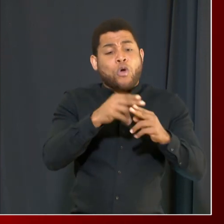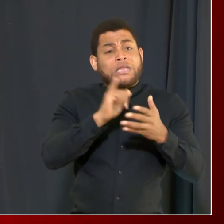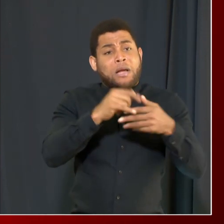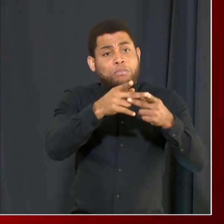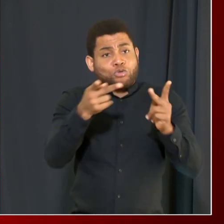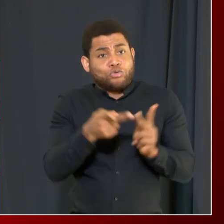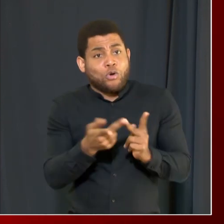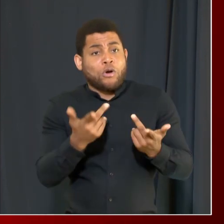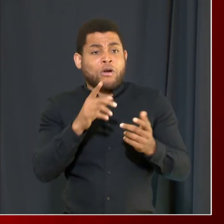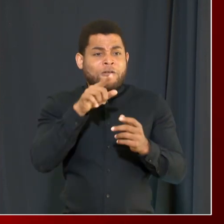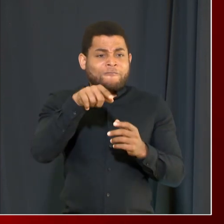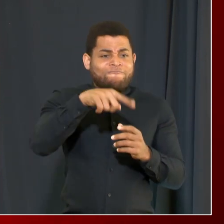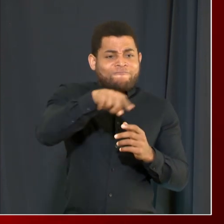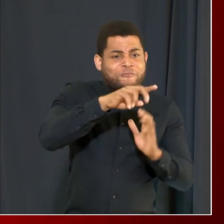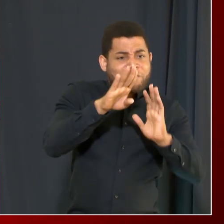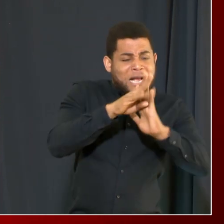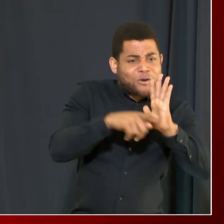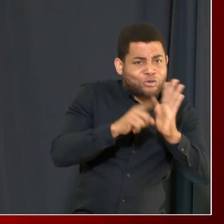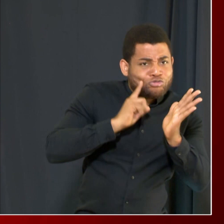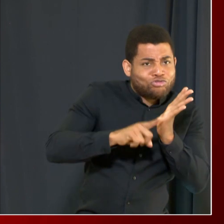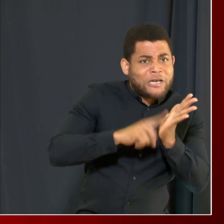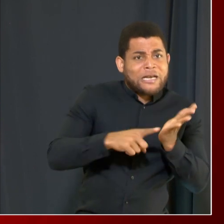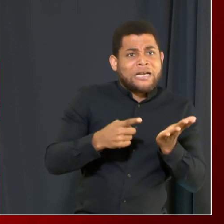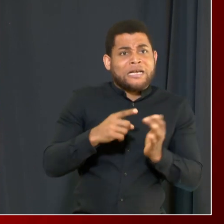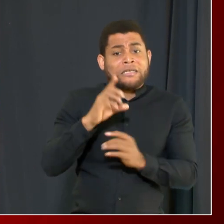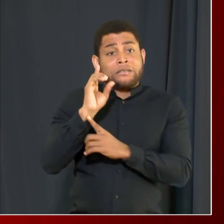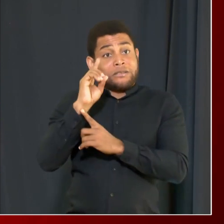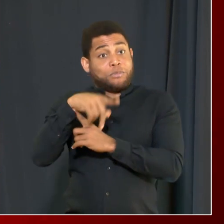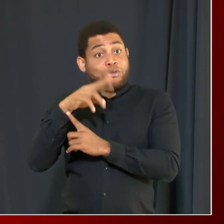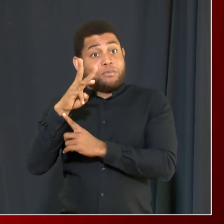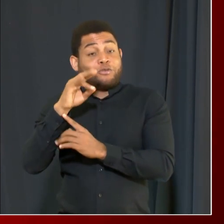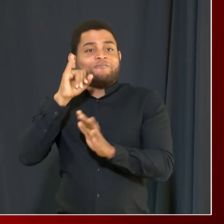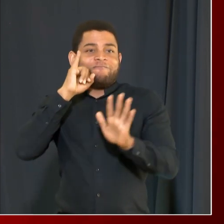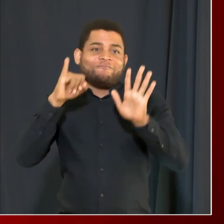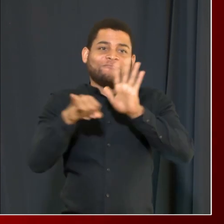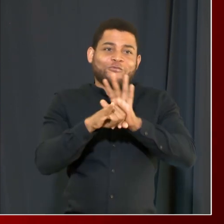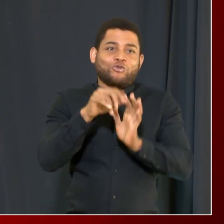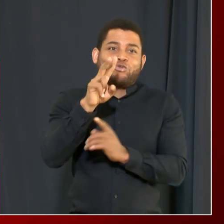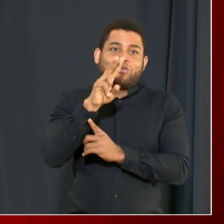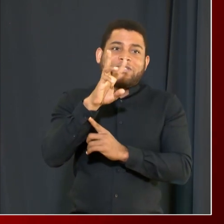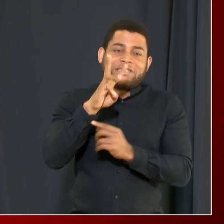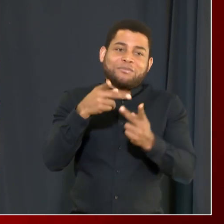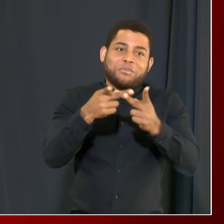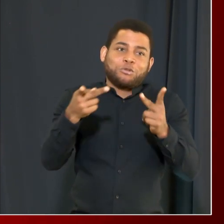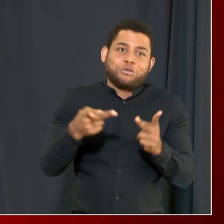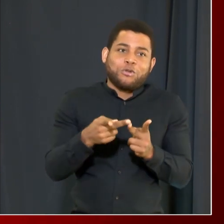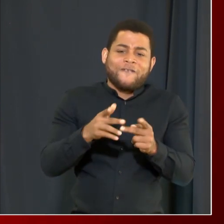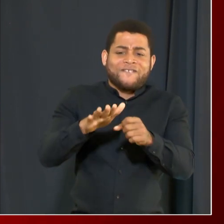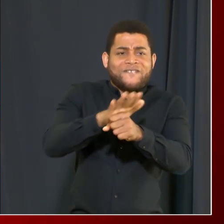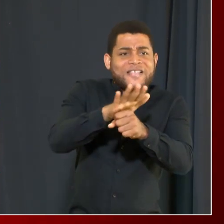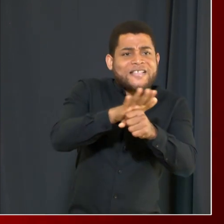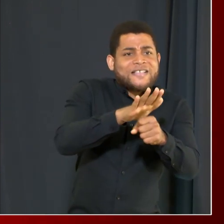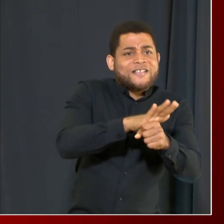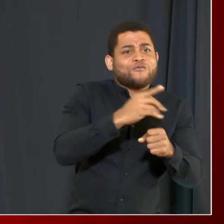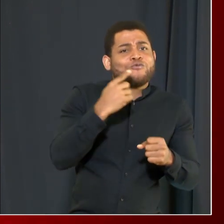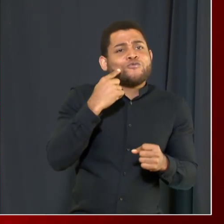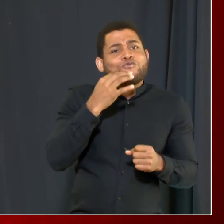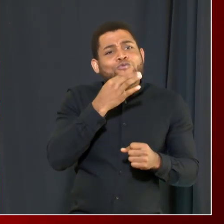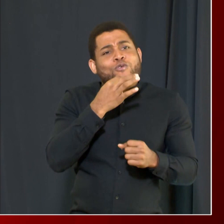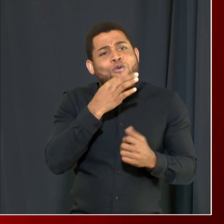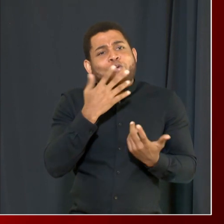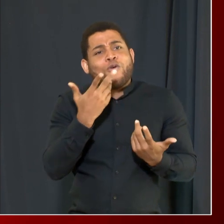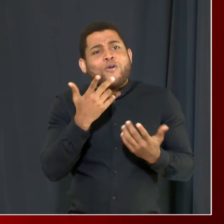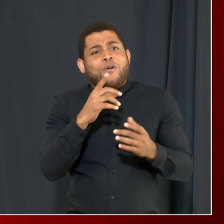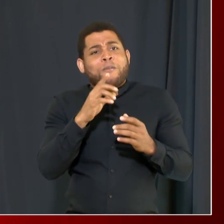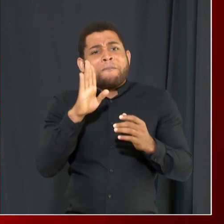check. But in the immediacy, DPW was able to identify 26 positions. They're getting filled in October by a class referred to them over